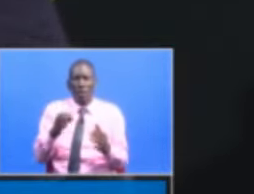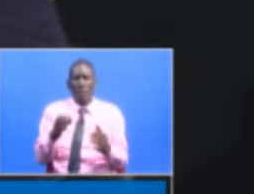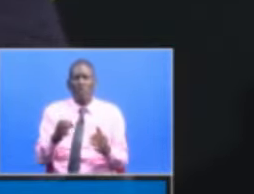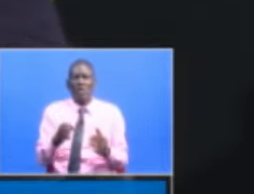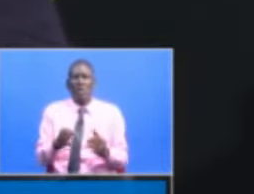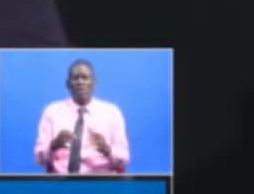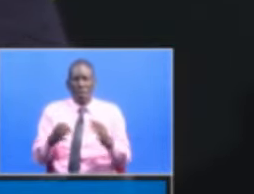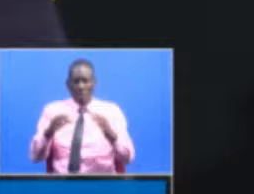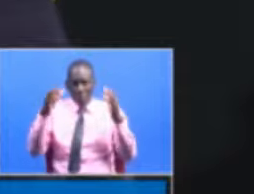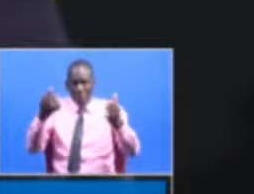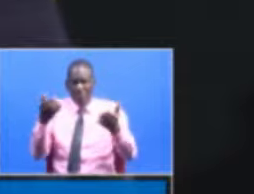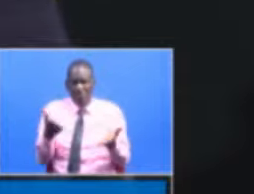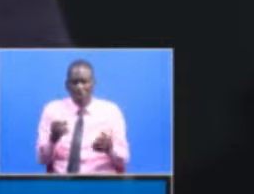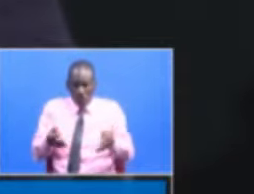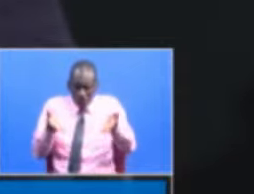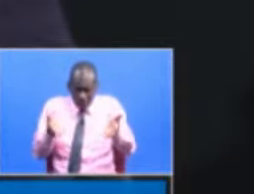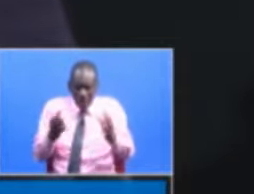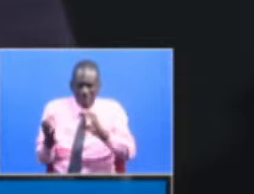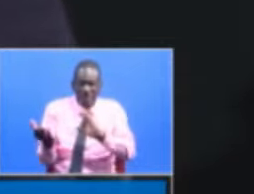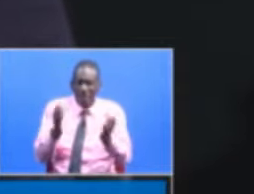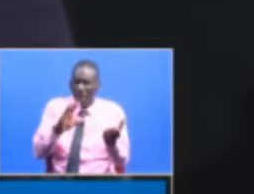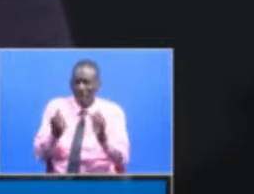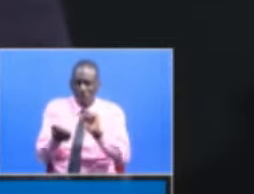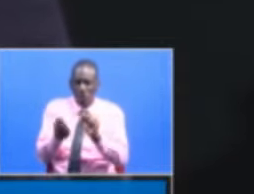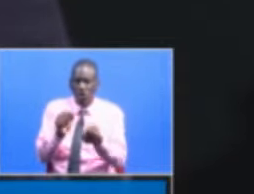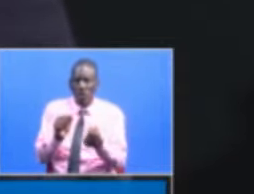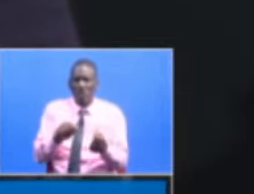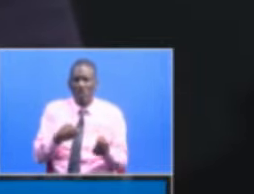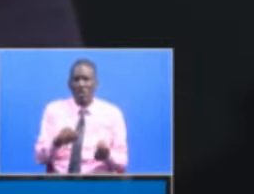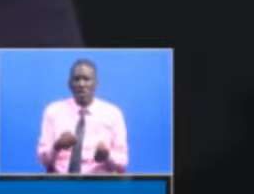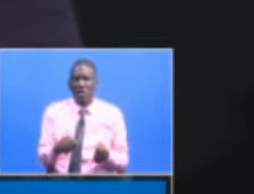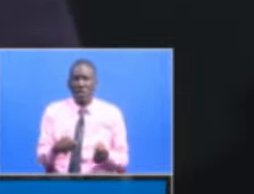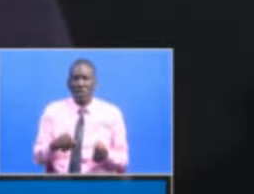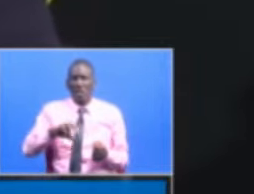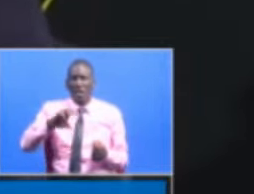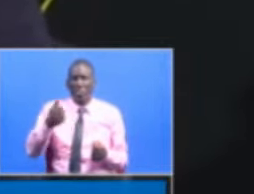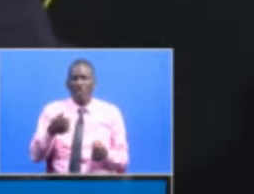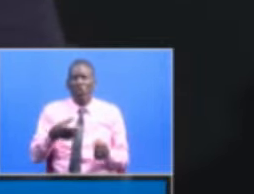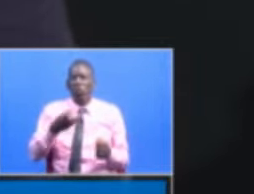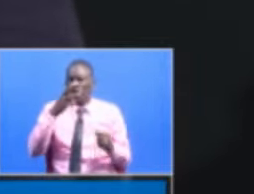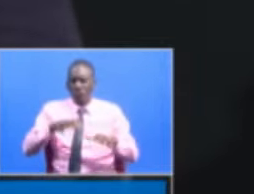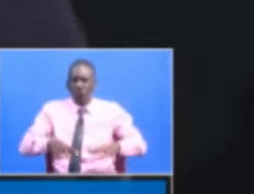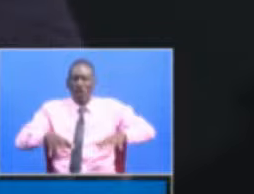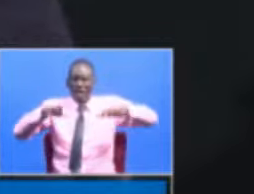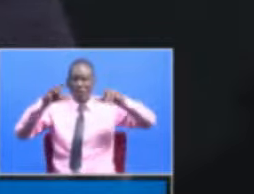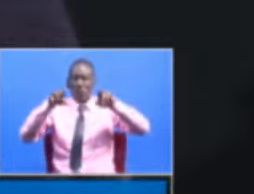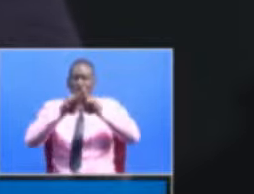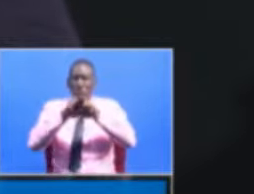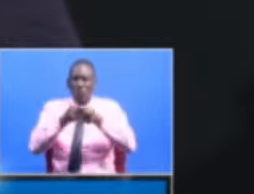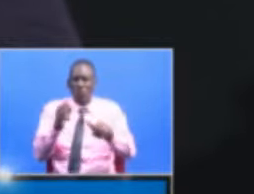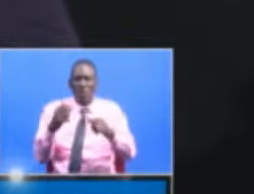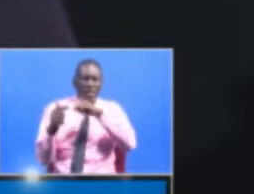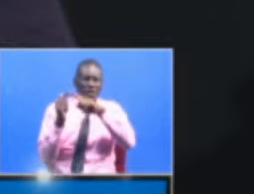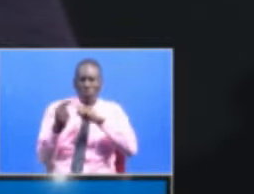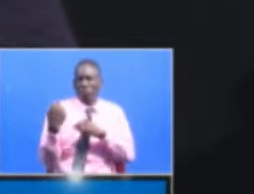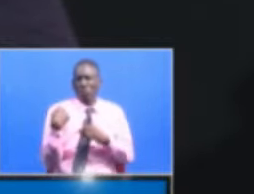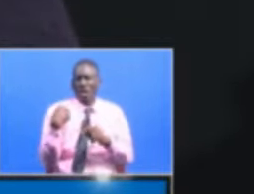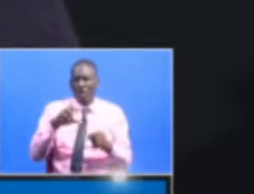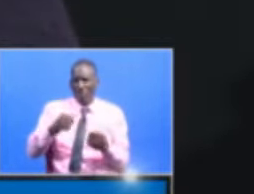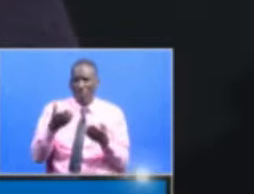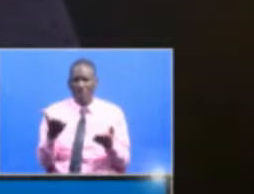element of the current climate change. Mm-hmm. Others been heat waves and floods, which we have experienced recently, and other phenomena